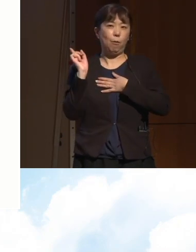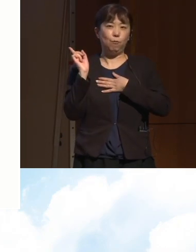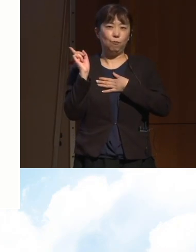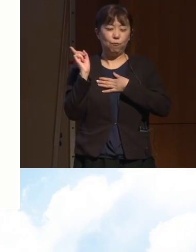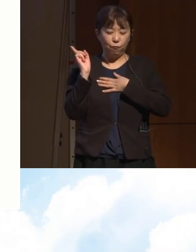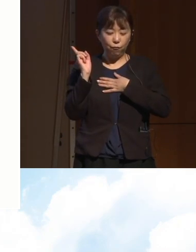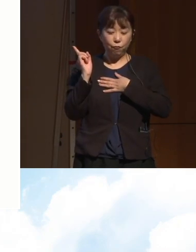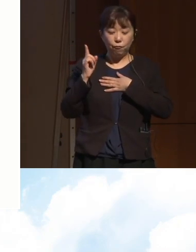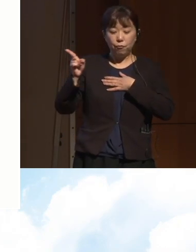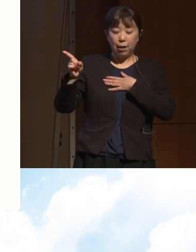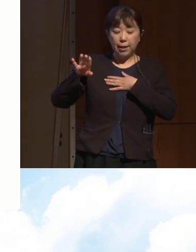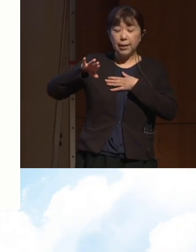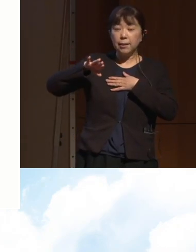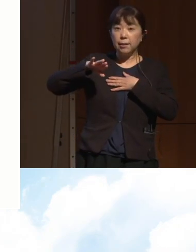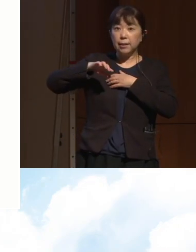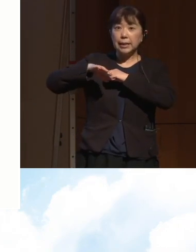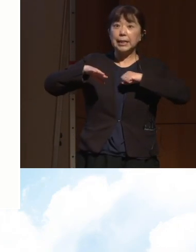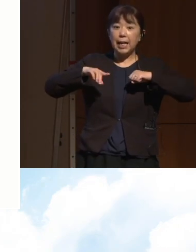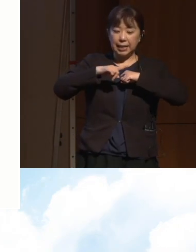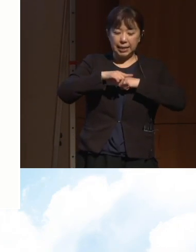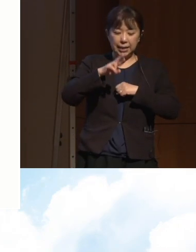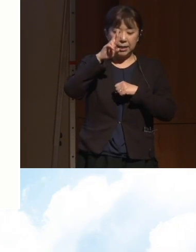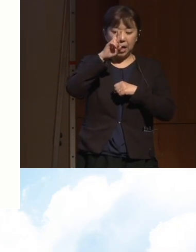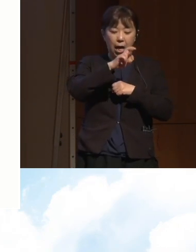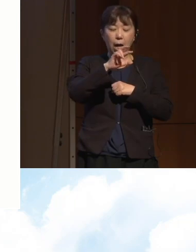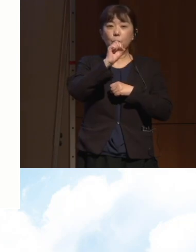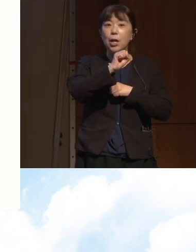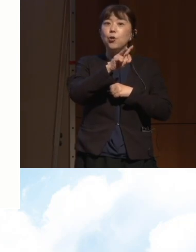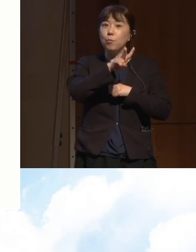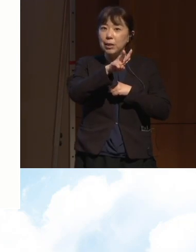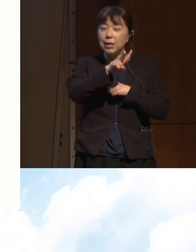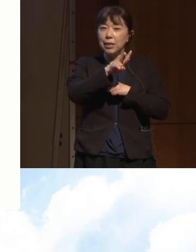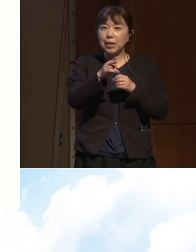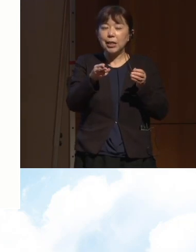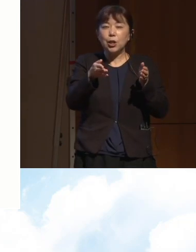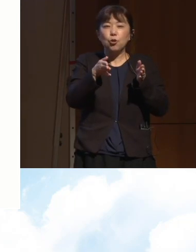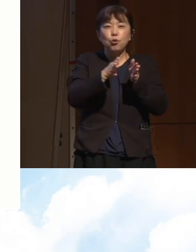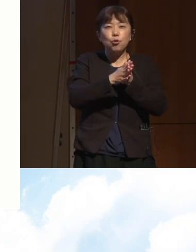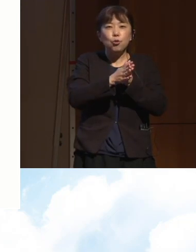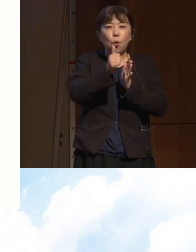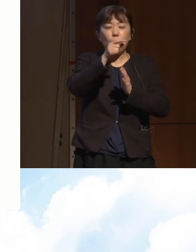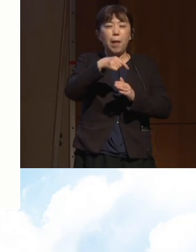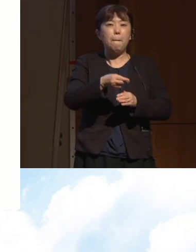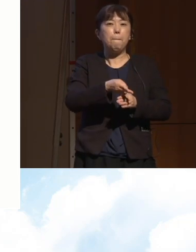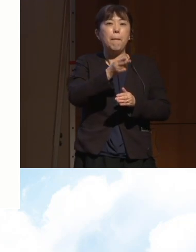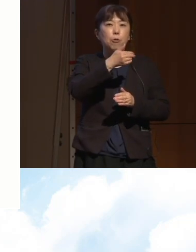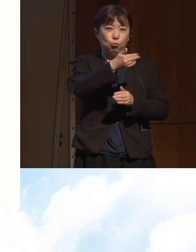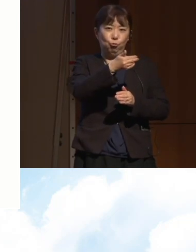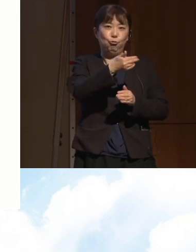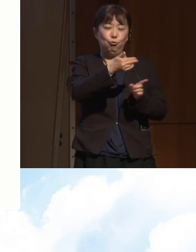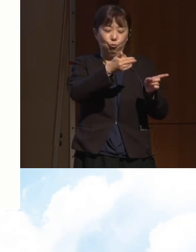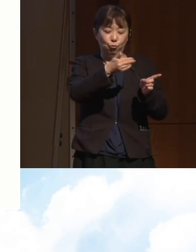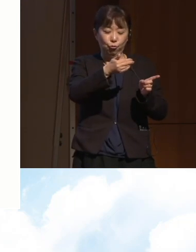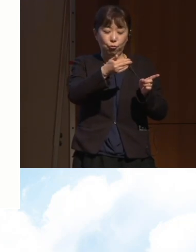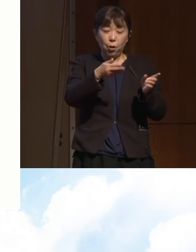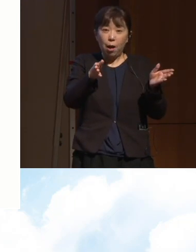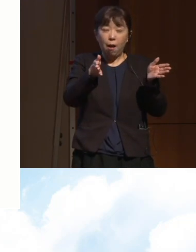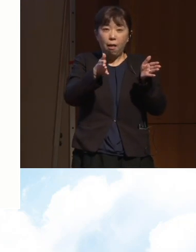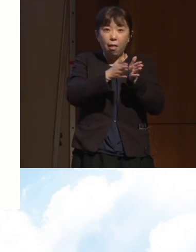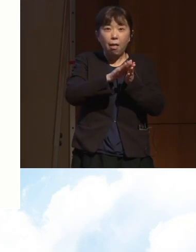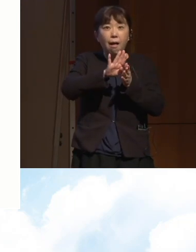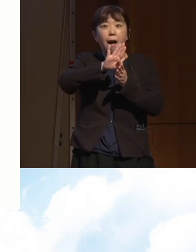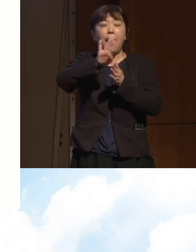the RSV fusion protein. On the far left is the post-fusion protein. So I talked to you about inactivated